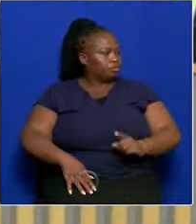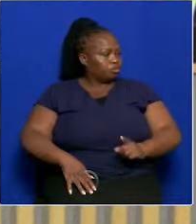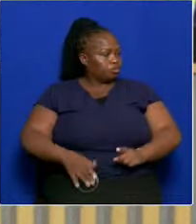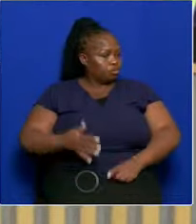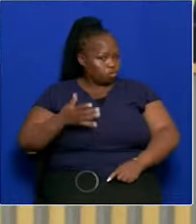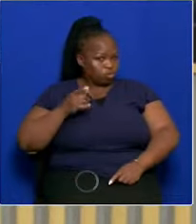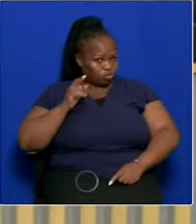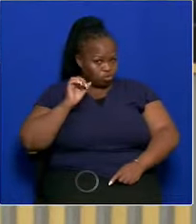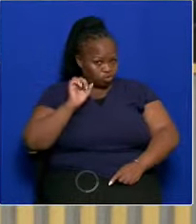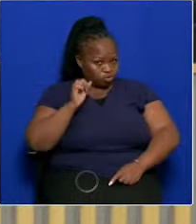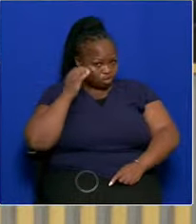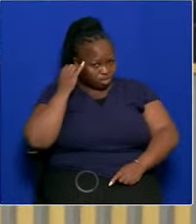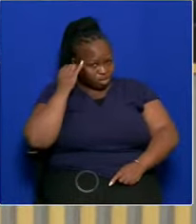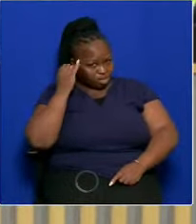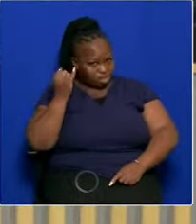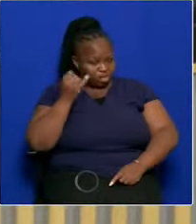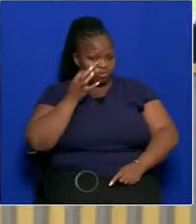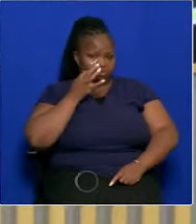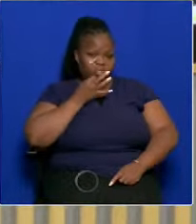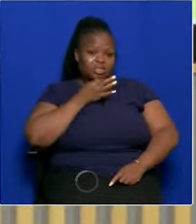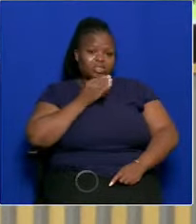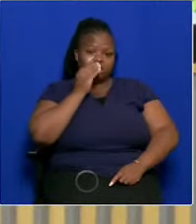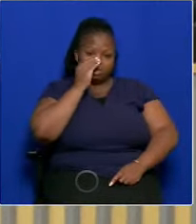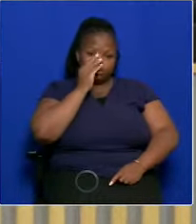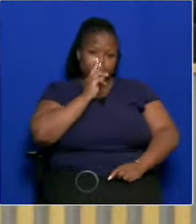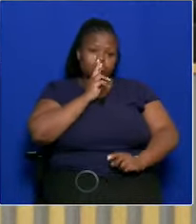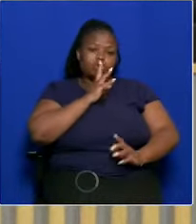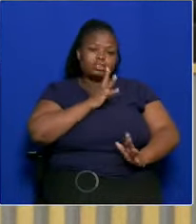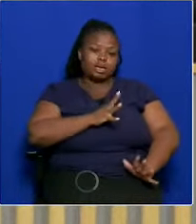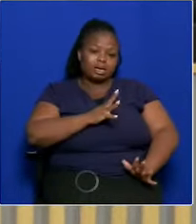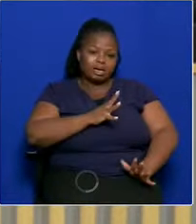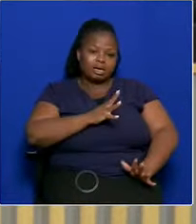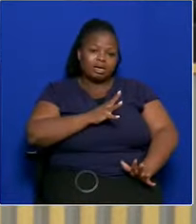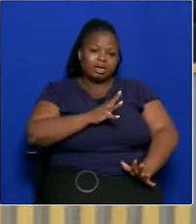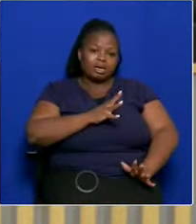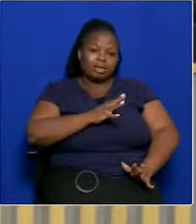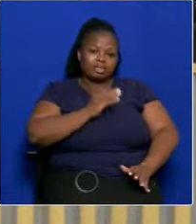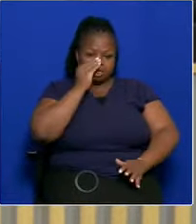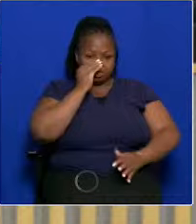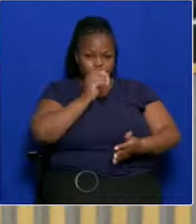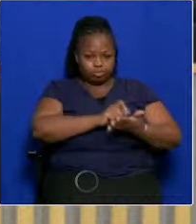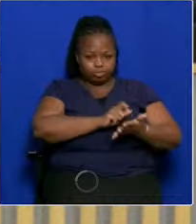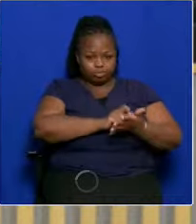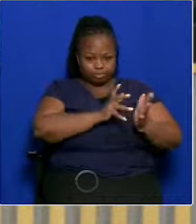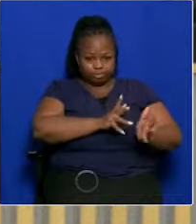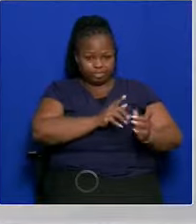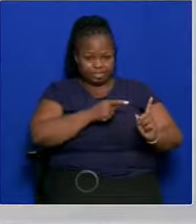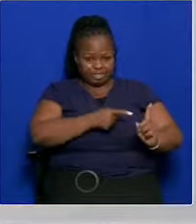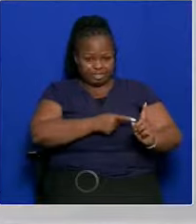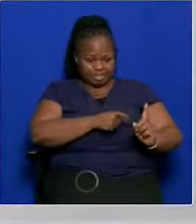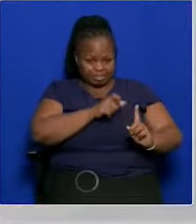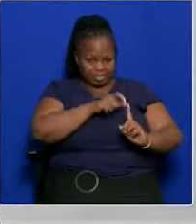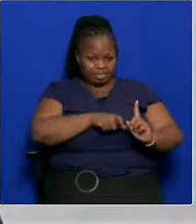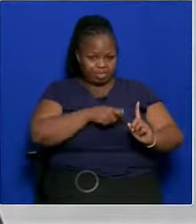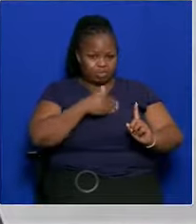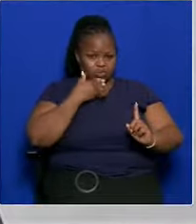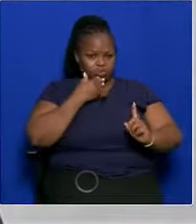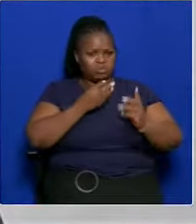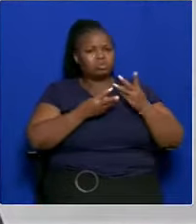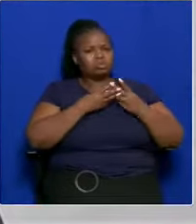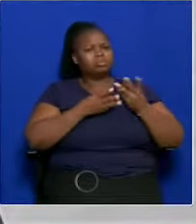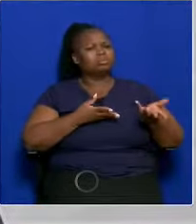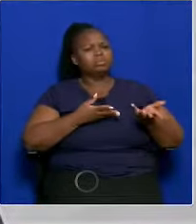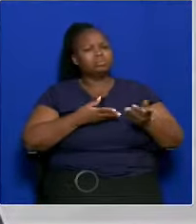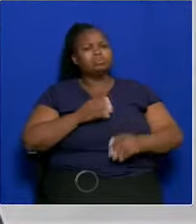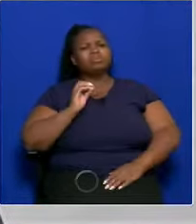was that the journalist who was using Mr. Kaula would be the one that's entrapped. Yeah, that is what is in there,